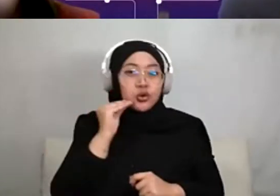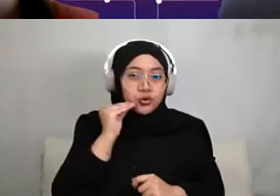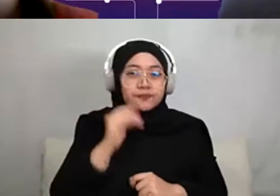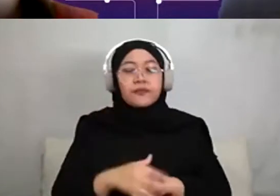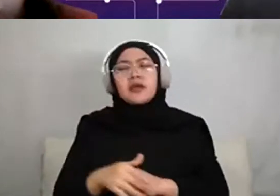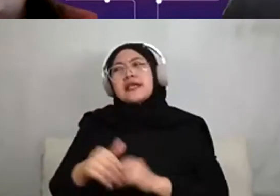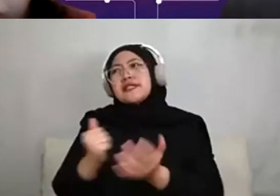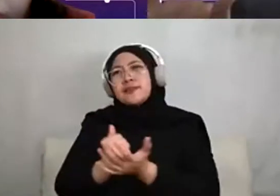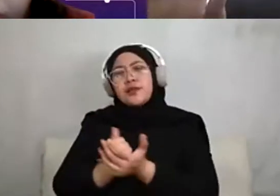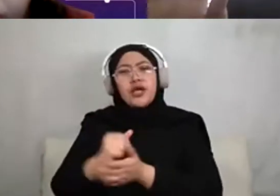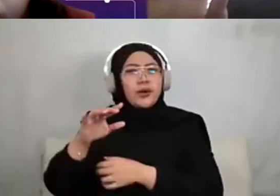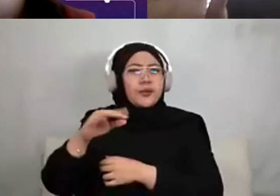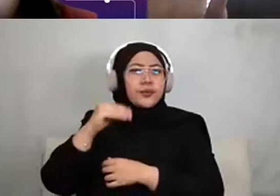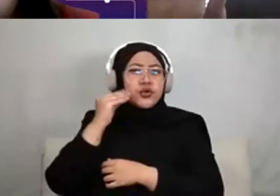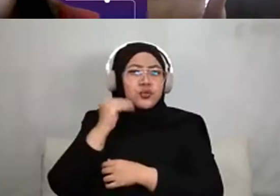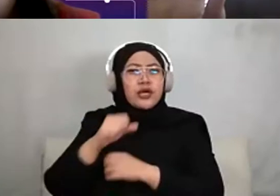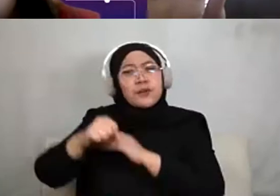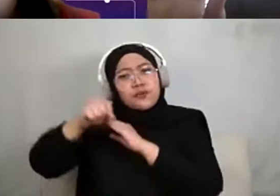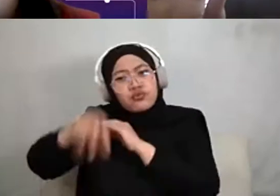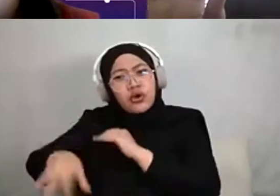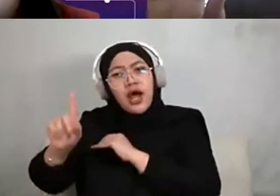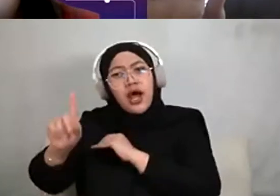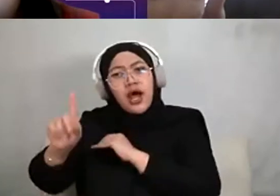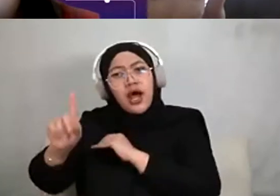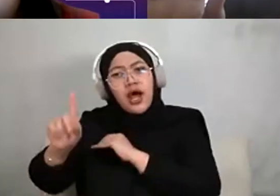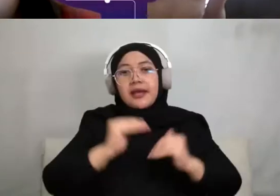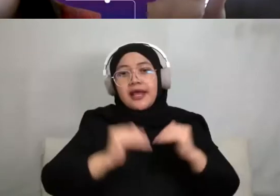to the ICE buses.